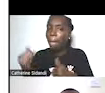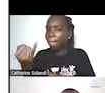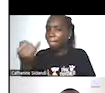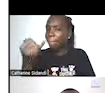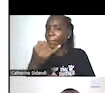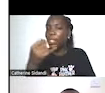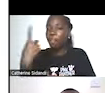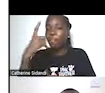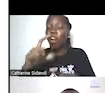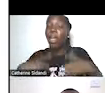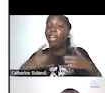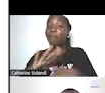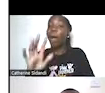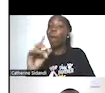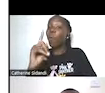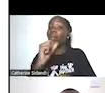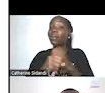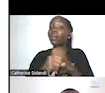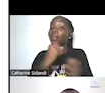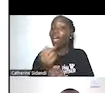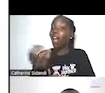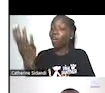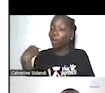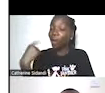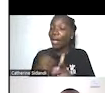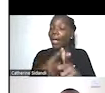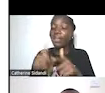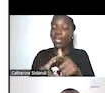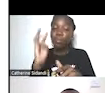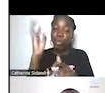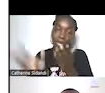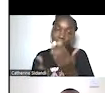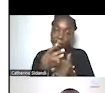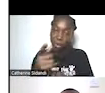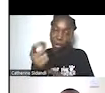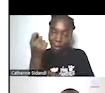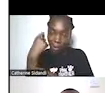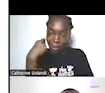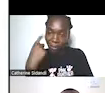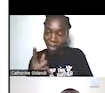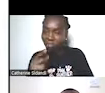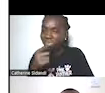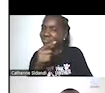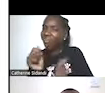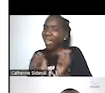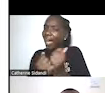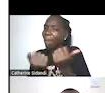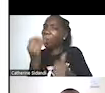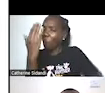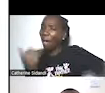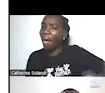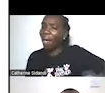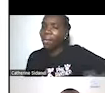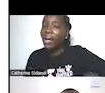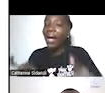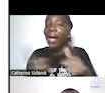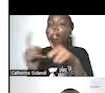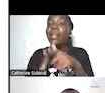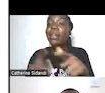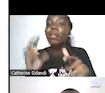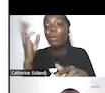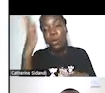year. Then diagnostic analytics will just help you understand, why did this happen this way? Then now start documenting the bads and the goods